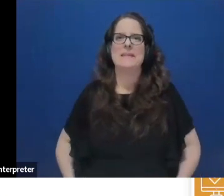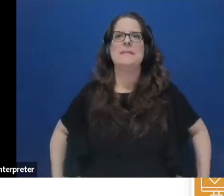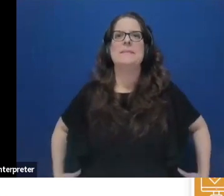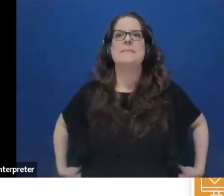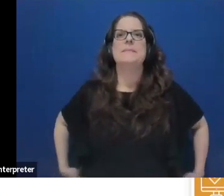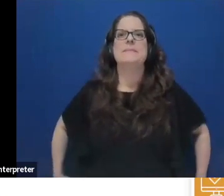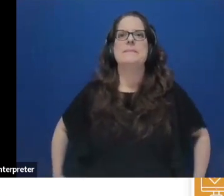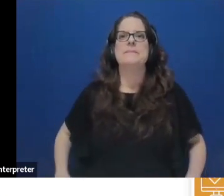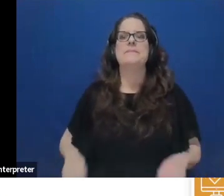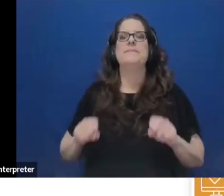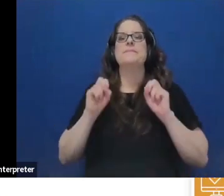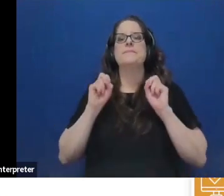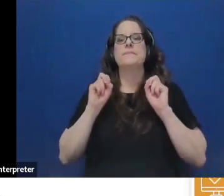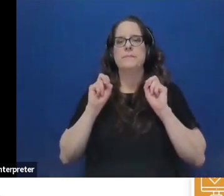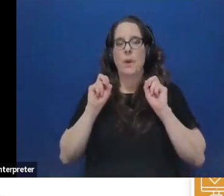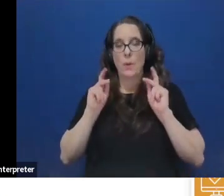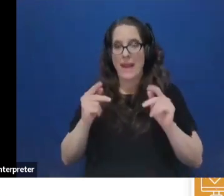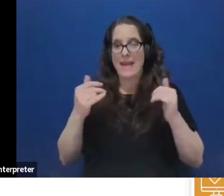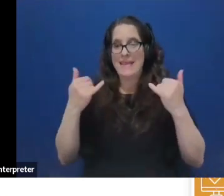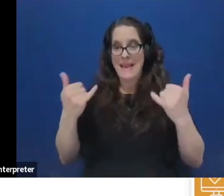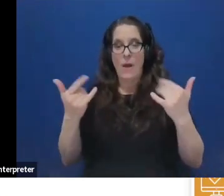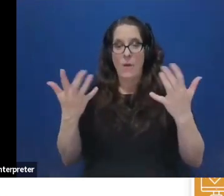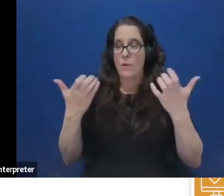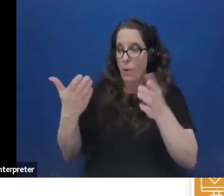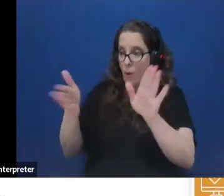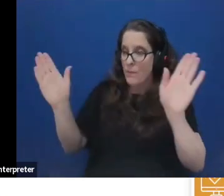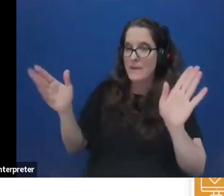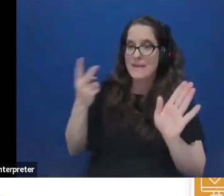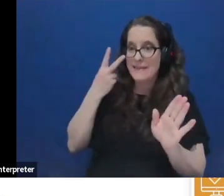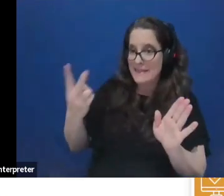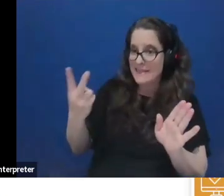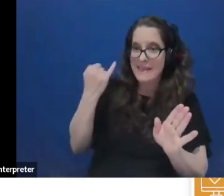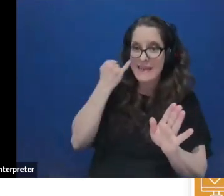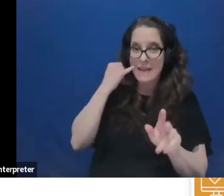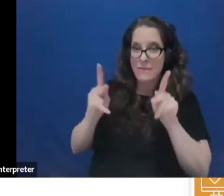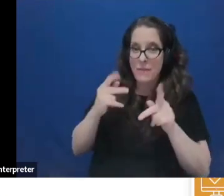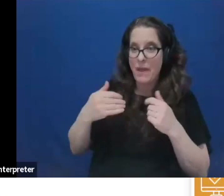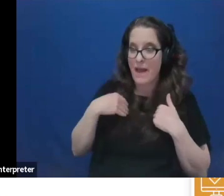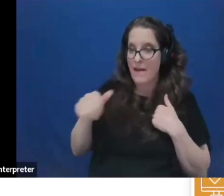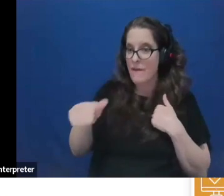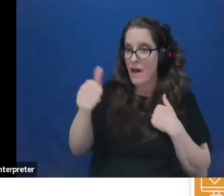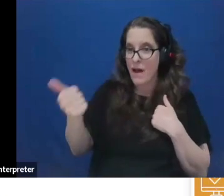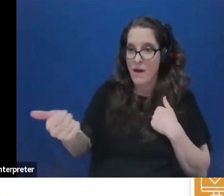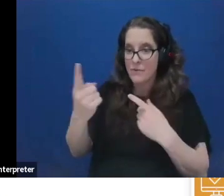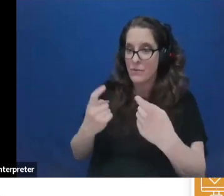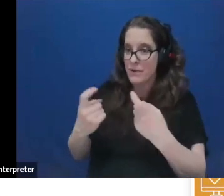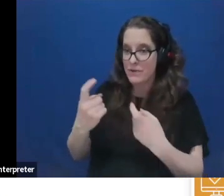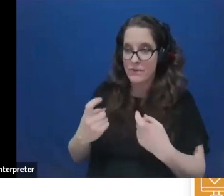wanted to kind of give the floor open to see if anybody has any questions.